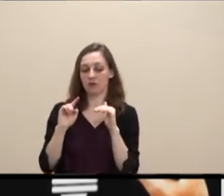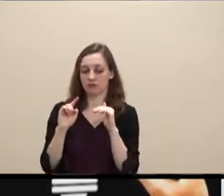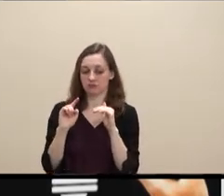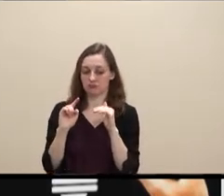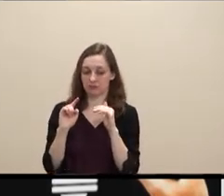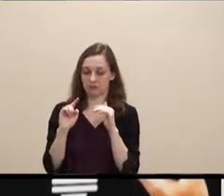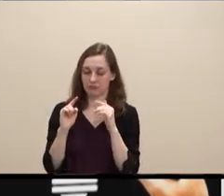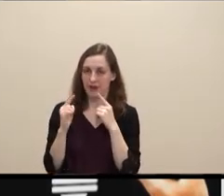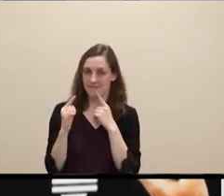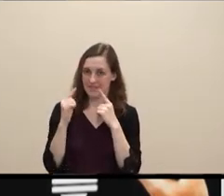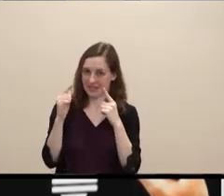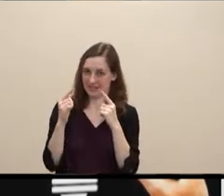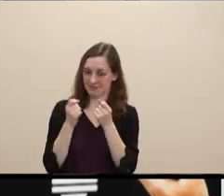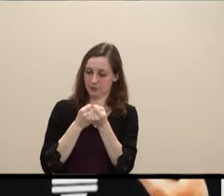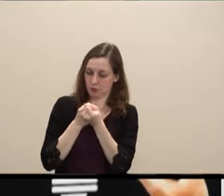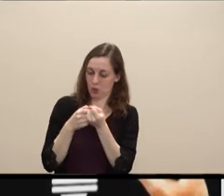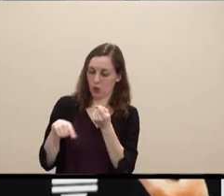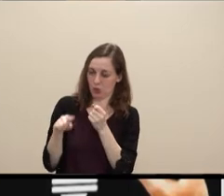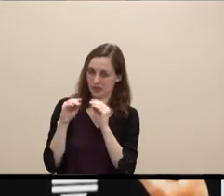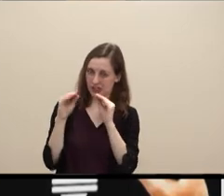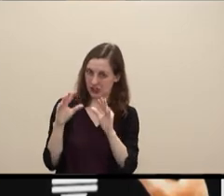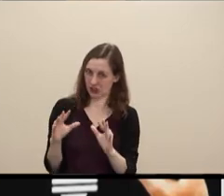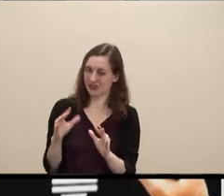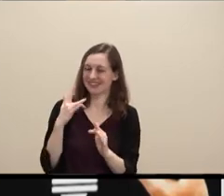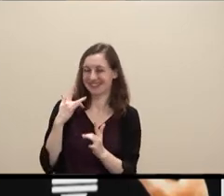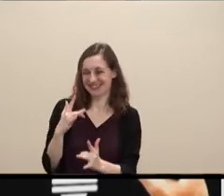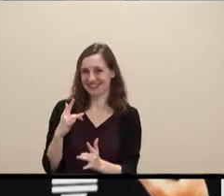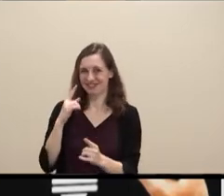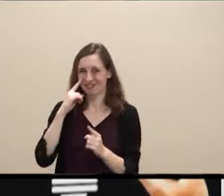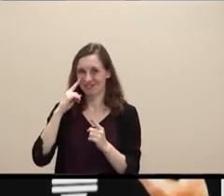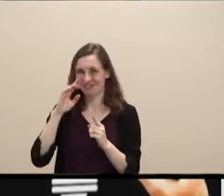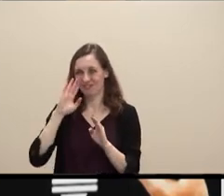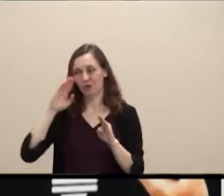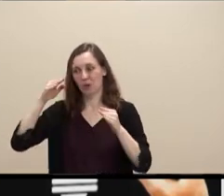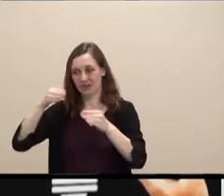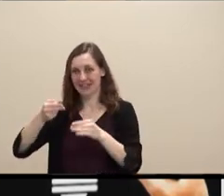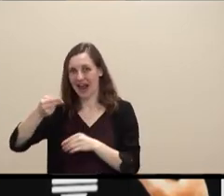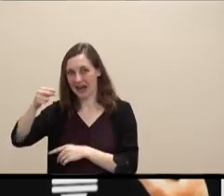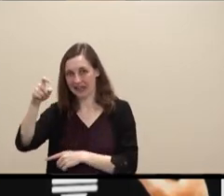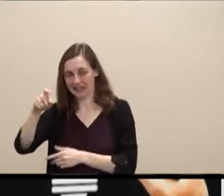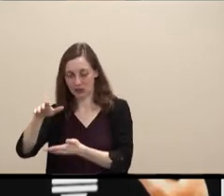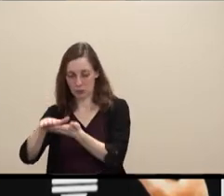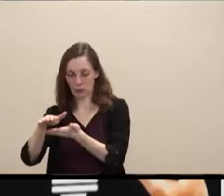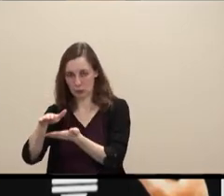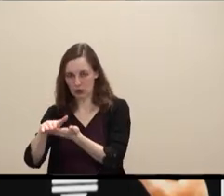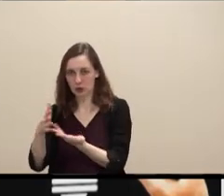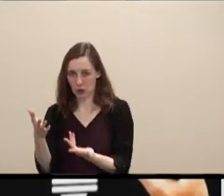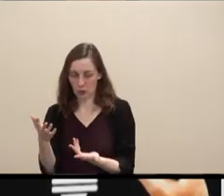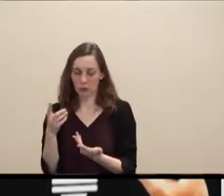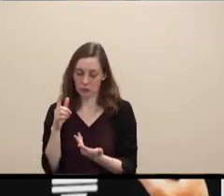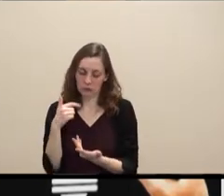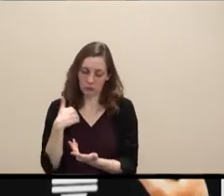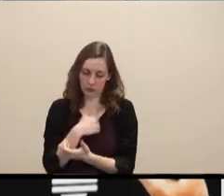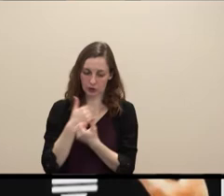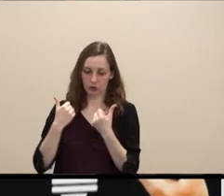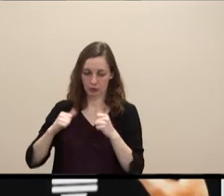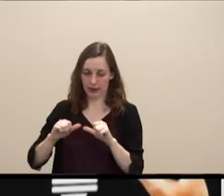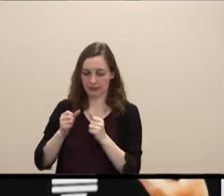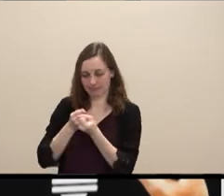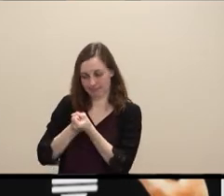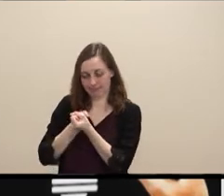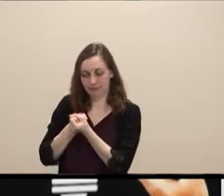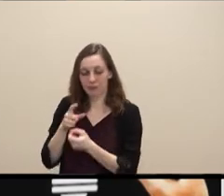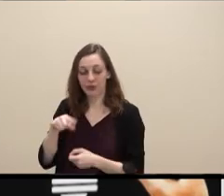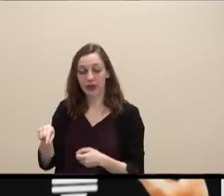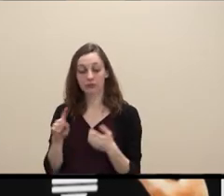the higher allotments are aligned to the higher need schools. And then, of course, we can remain competitive in a tight labor market. And I can tell